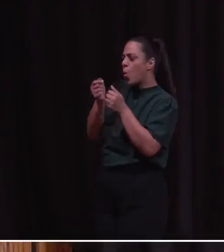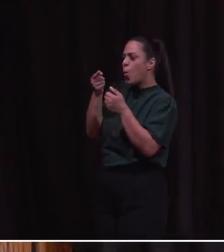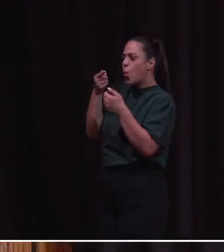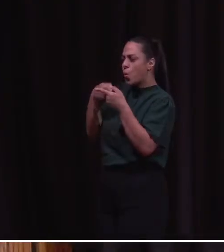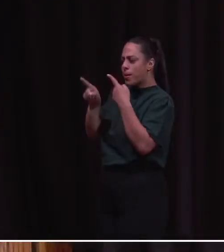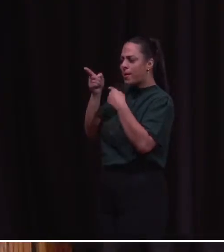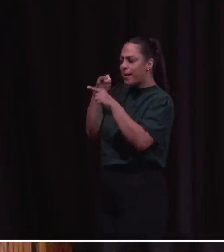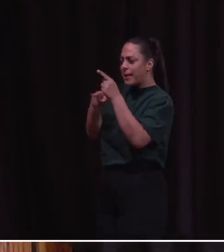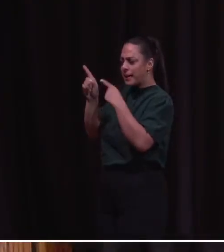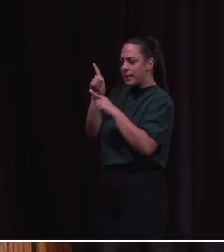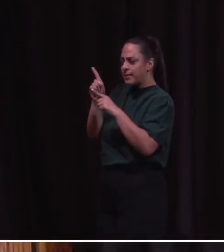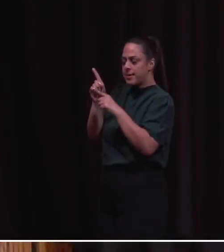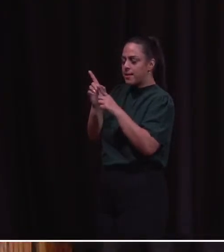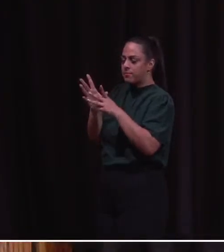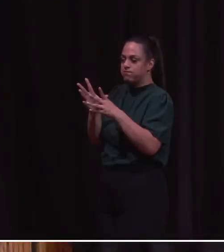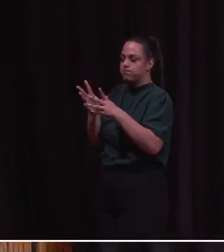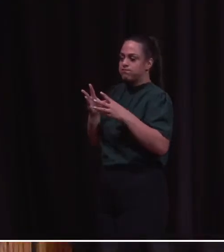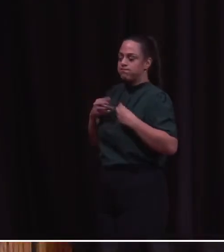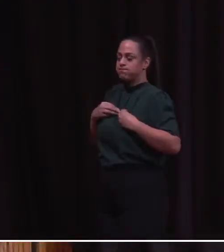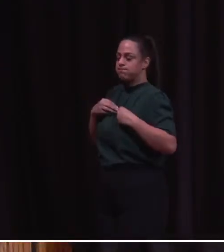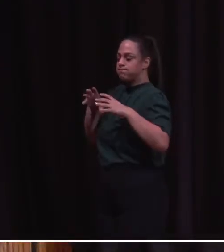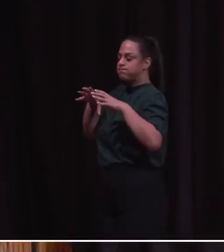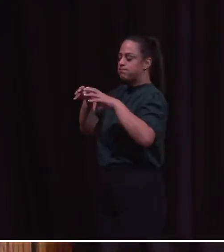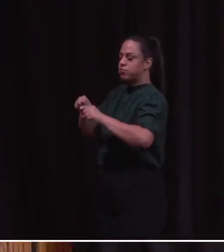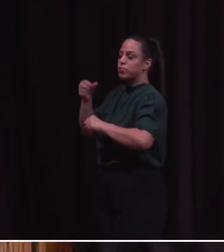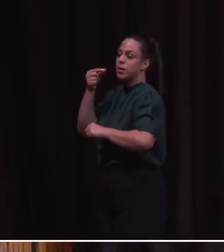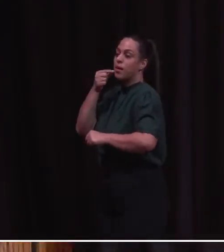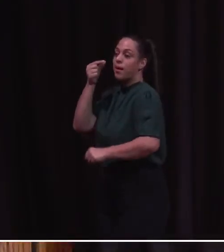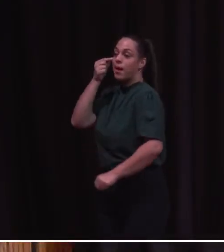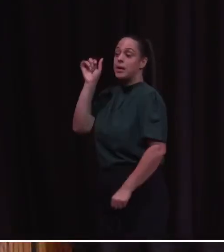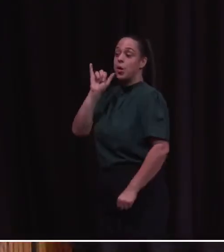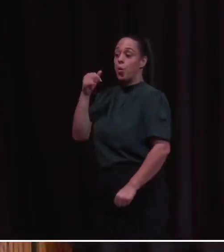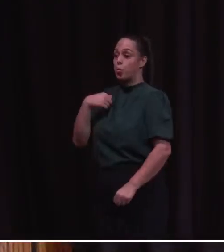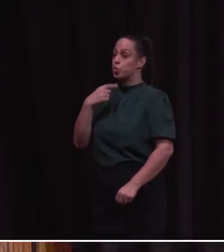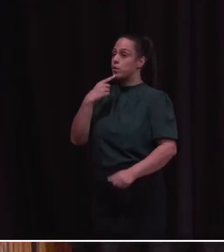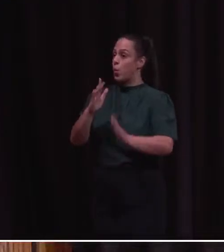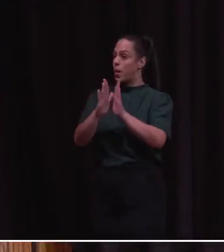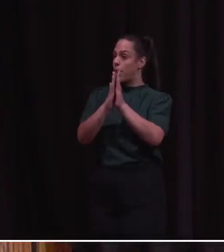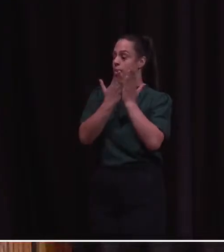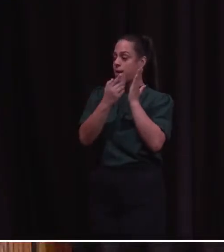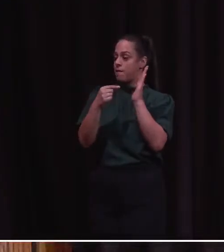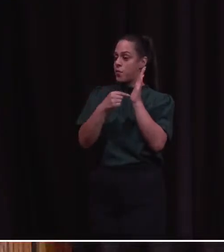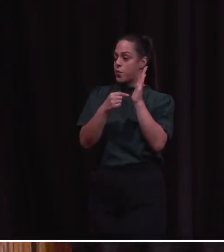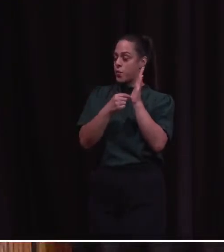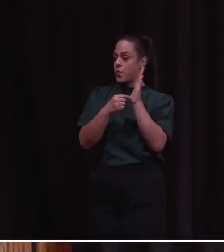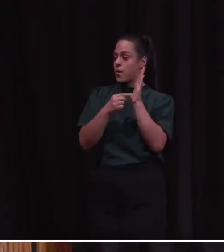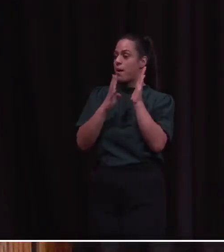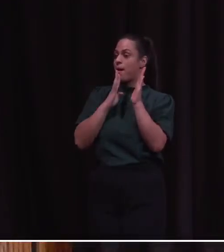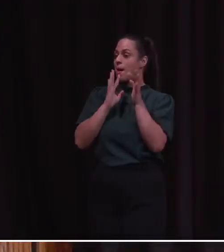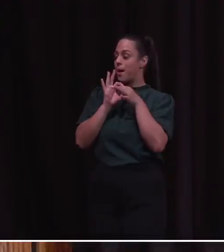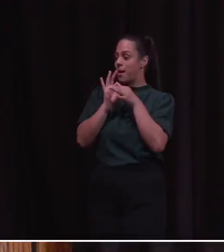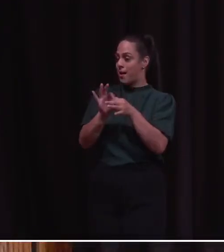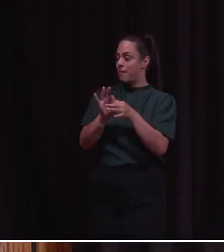one I advanced in my book. I almost want to accuse the Pope of plagiarizing.